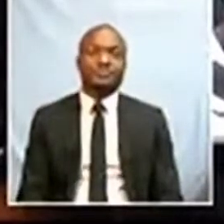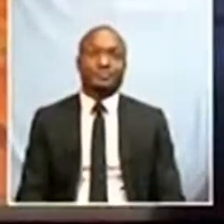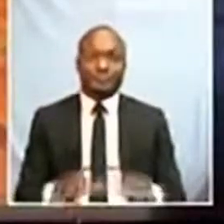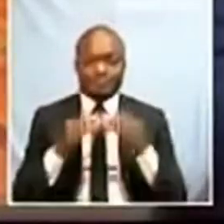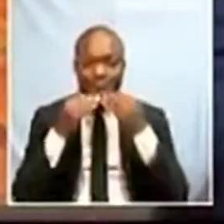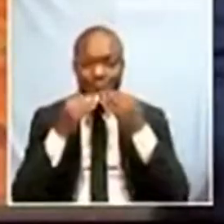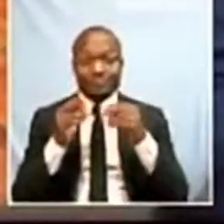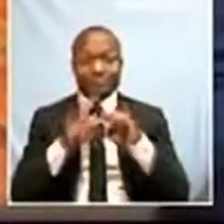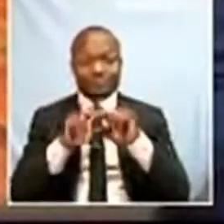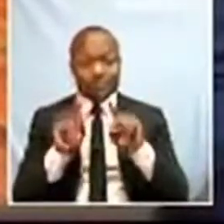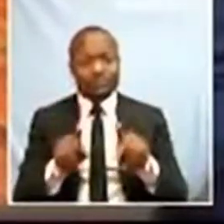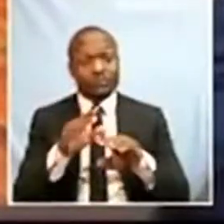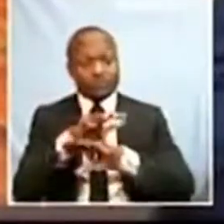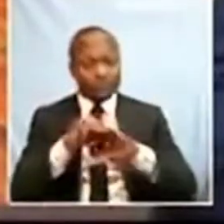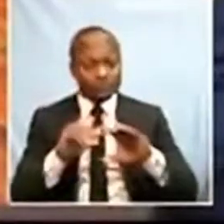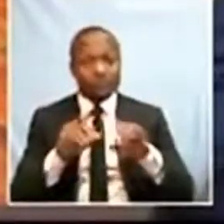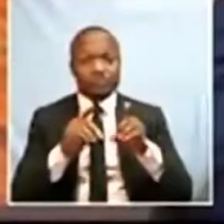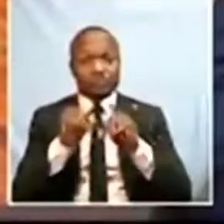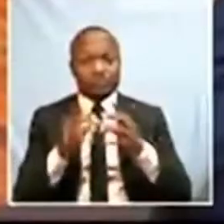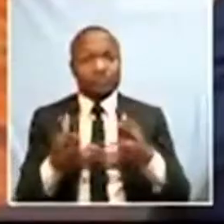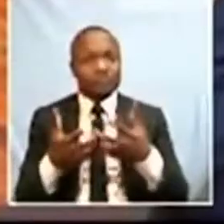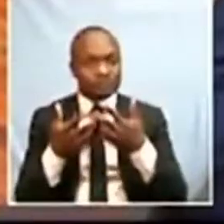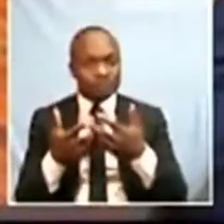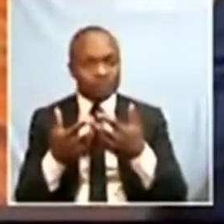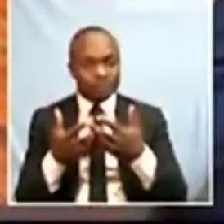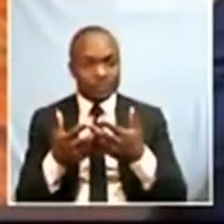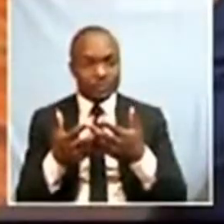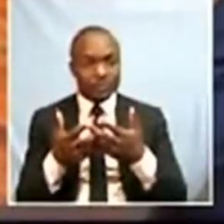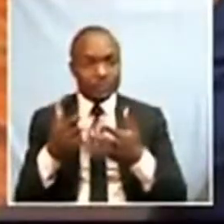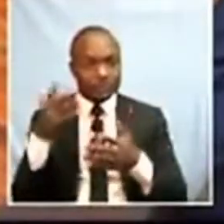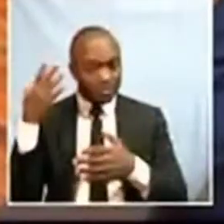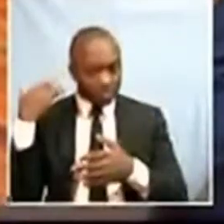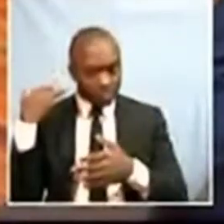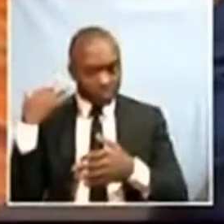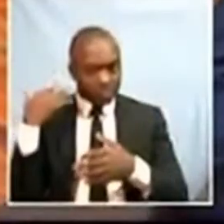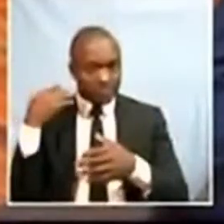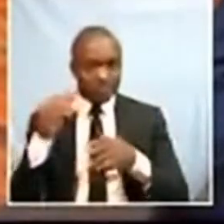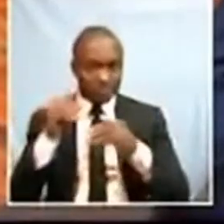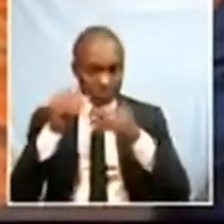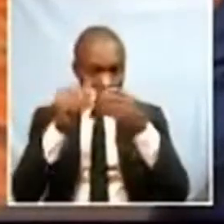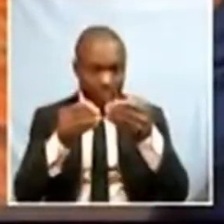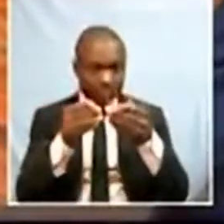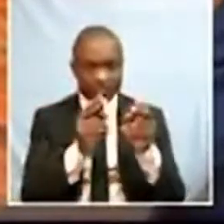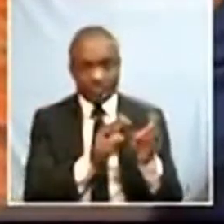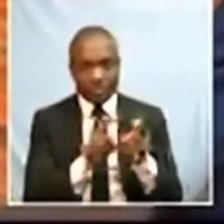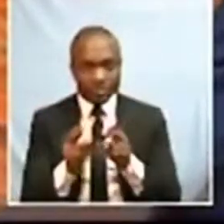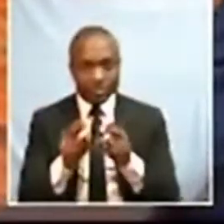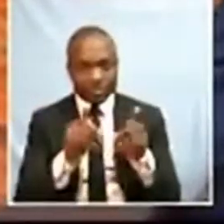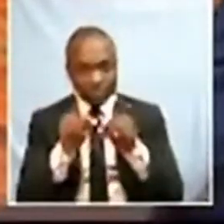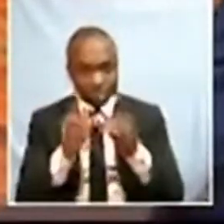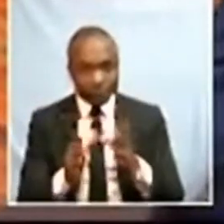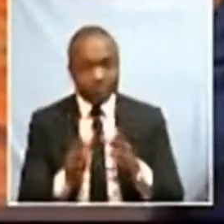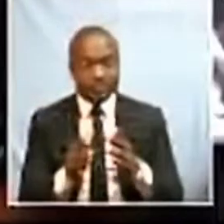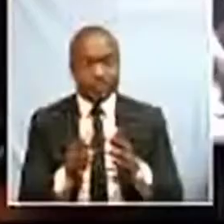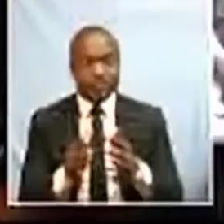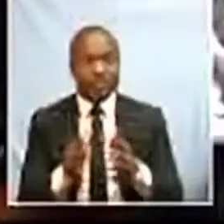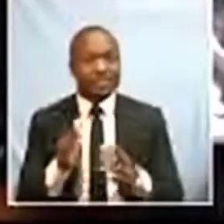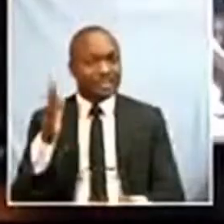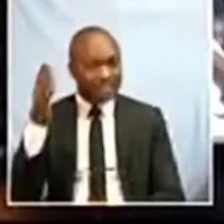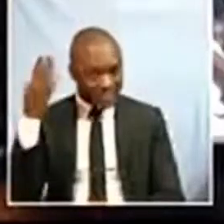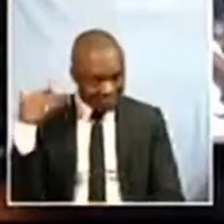Thank you, Chair. I would like to call upon the Director Engineering then to provide a response. Director Engineering